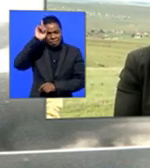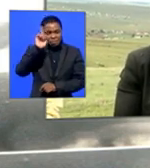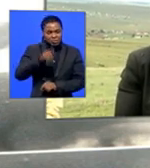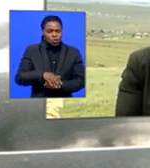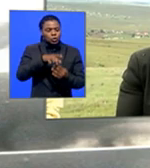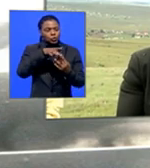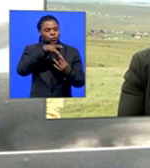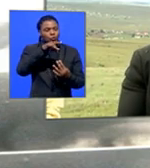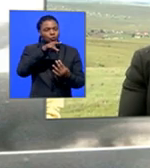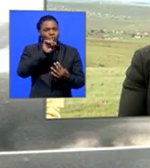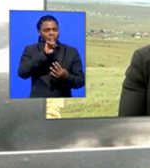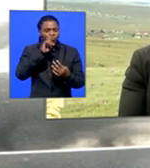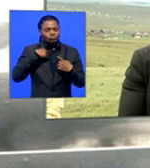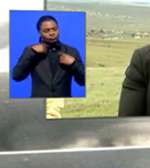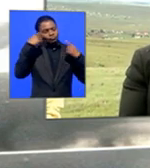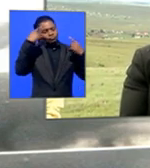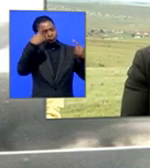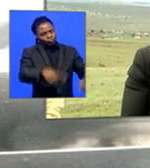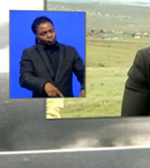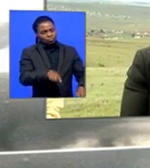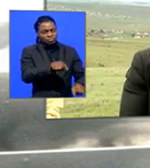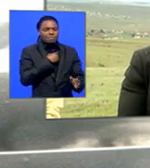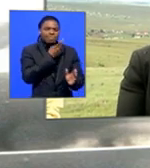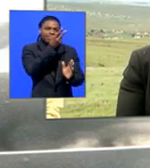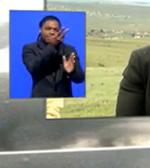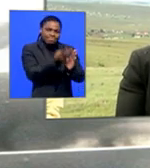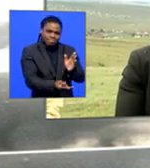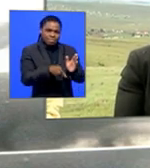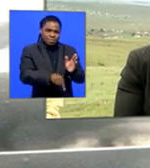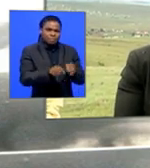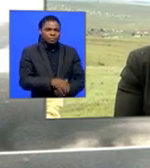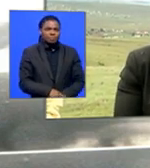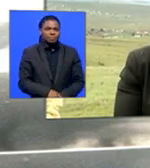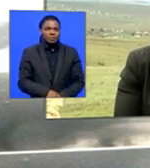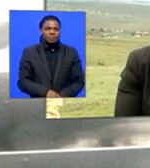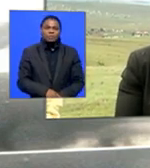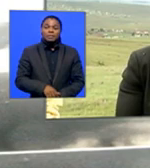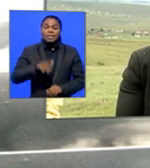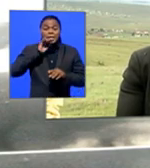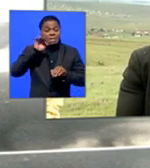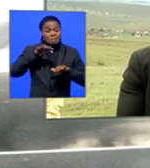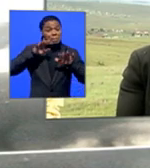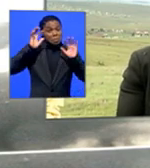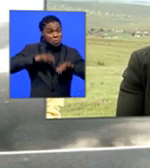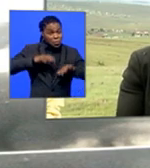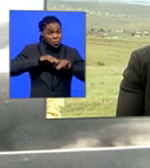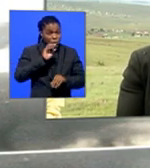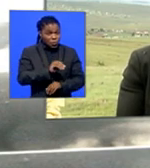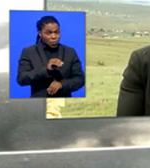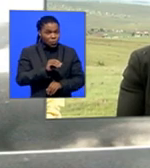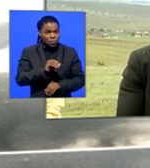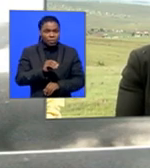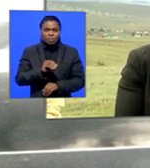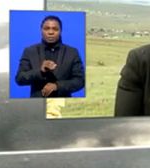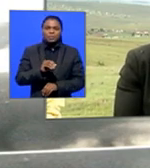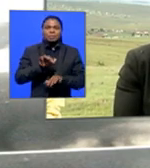chose to come here and be laid to rest. Ukuba imvula iphinde yana kwakhona akho